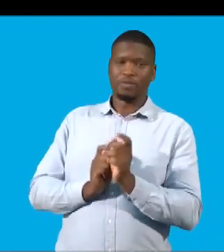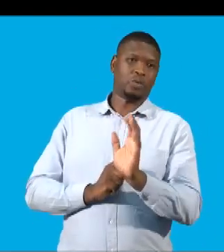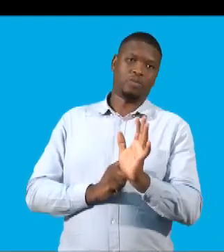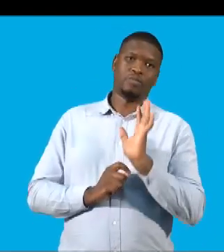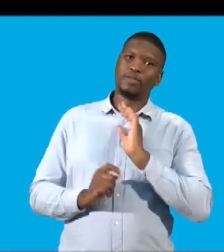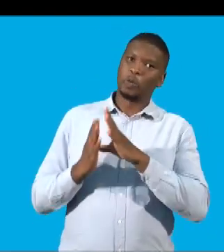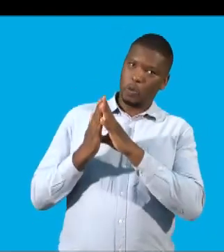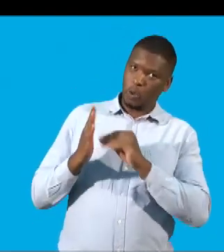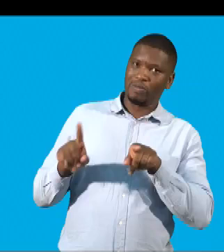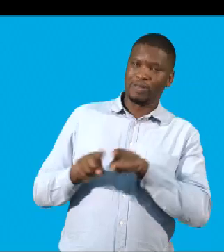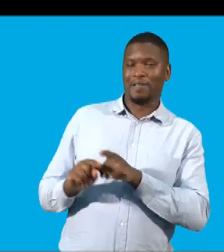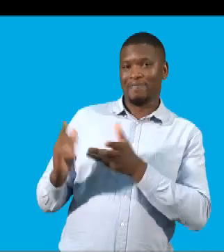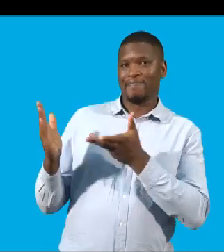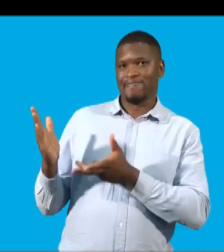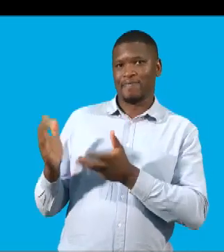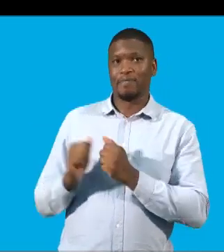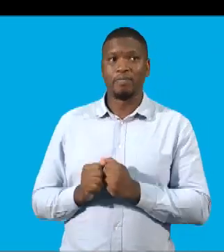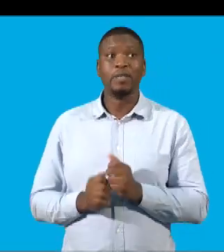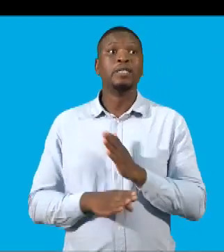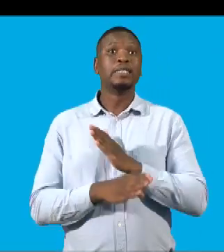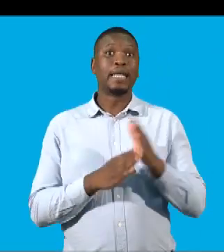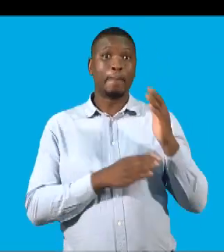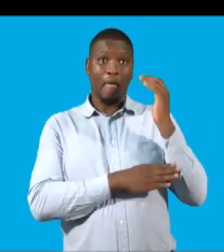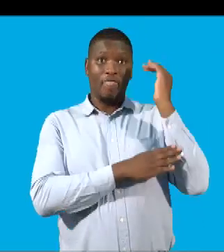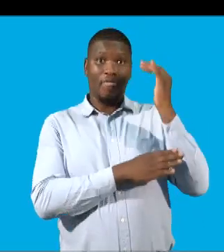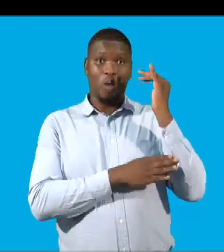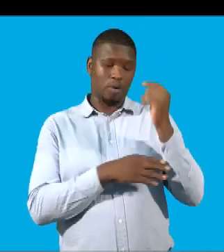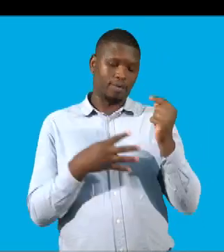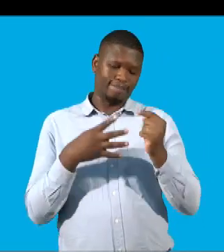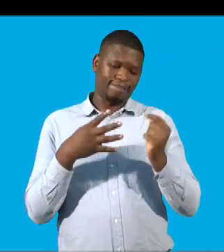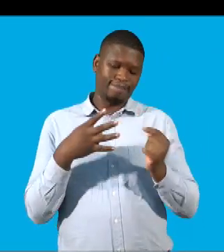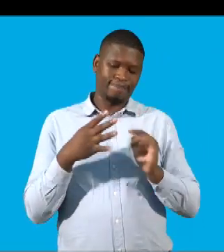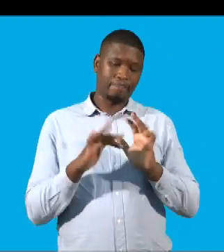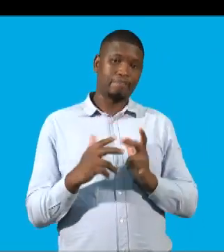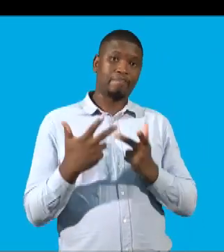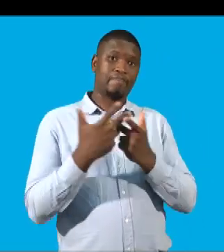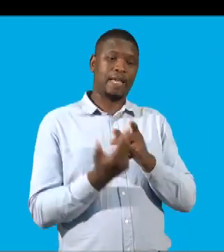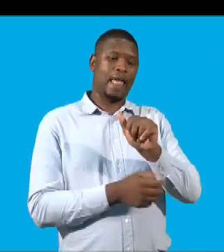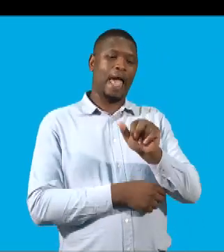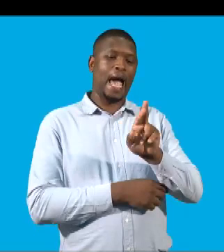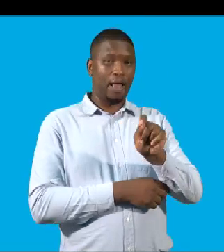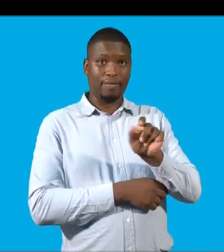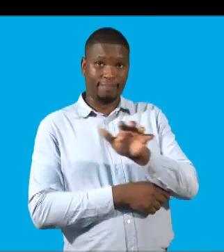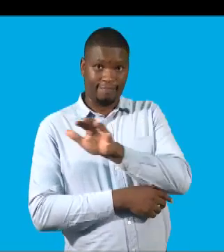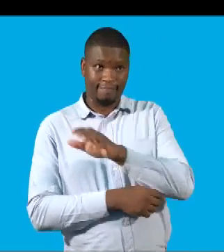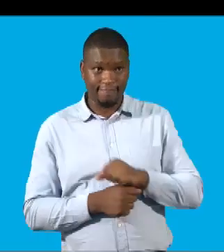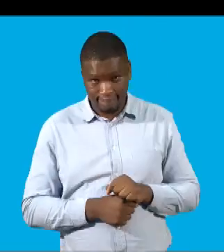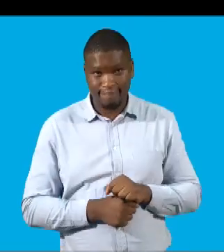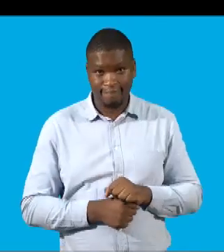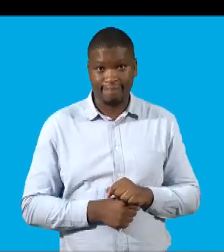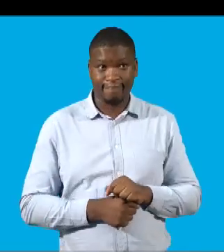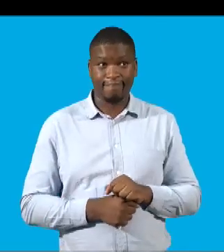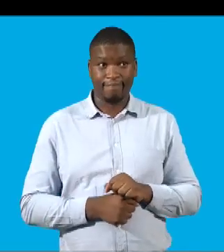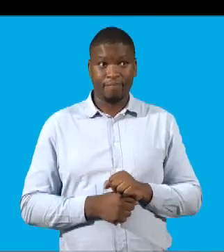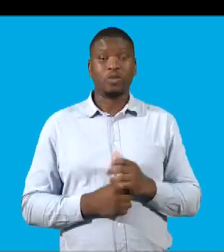on the formula sheet. Let's look at some key theory aspects when it comes to the arithmetic series. The